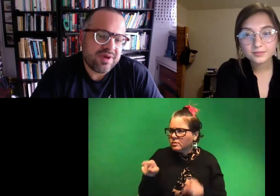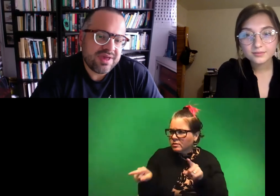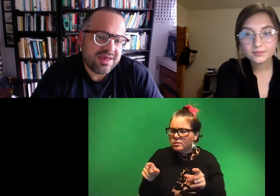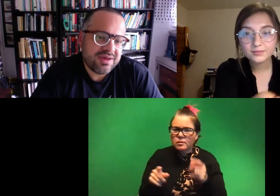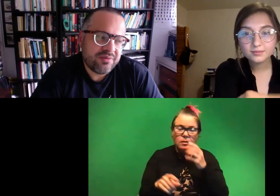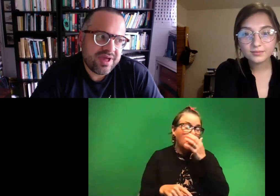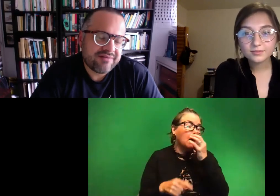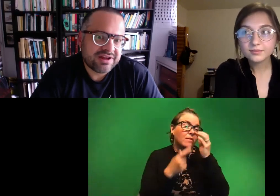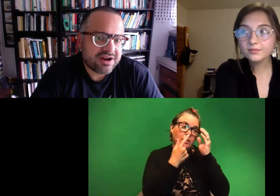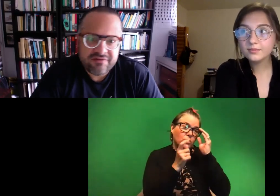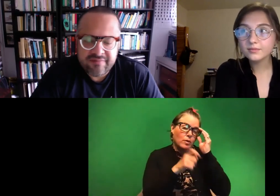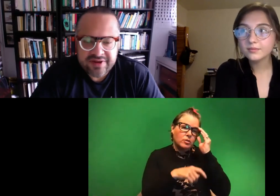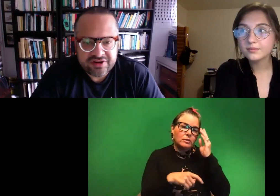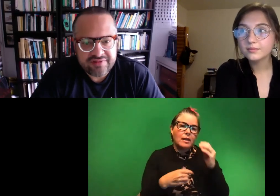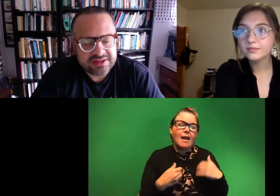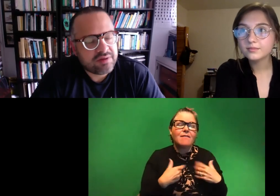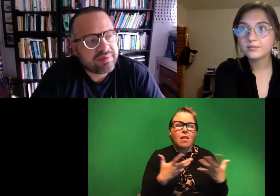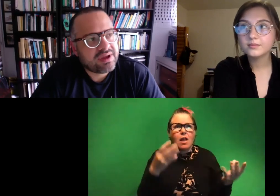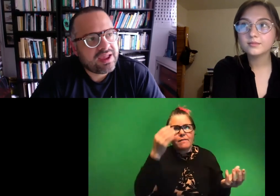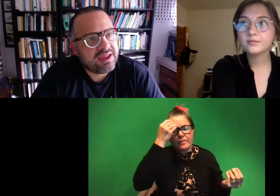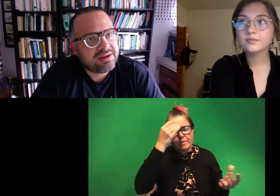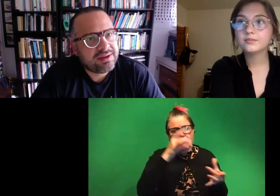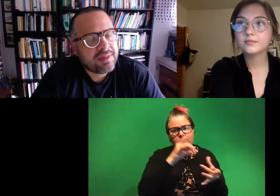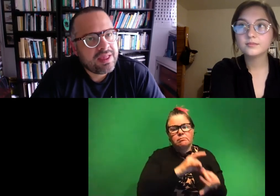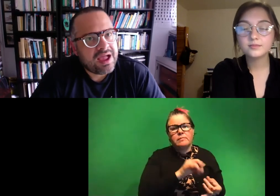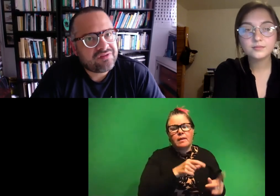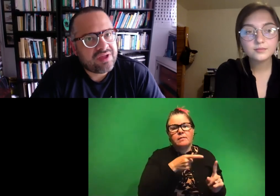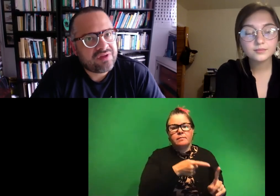and we have a lot of information on that topic. And